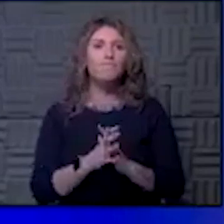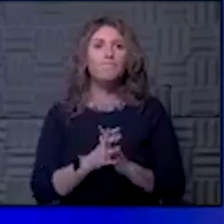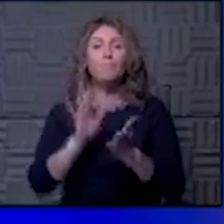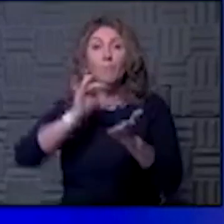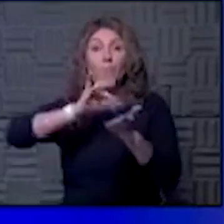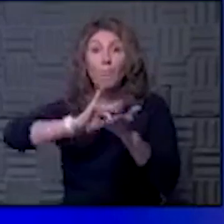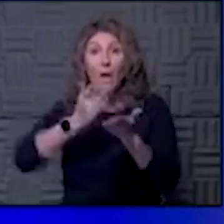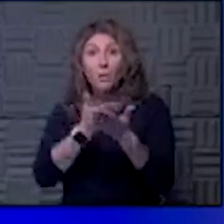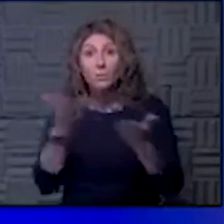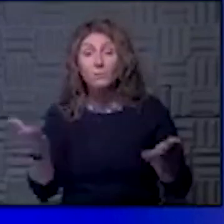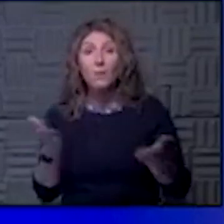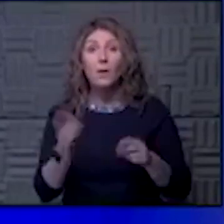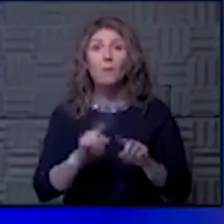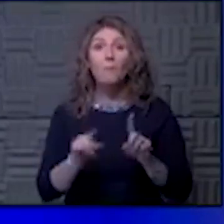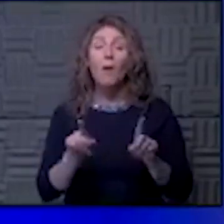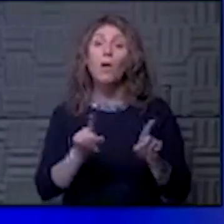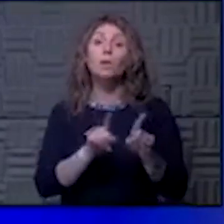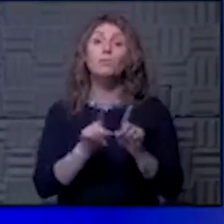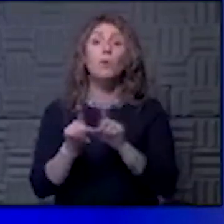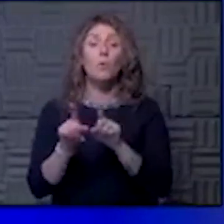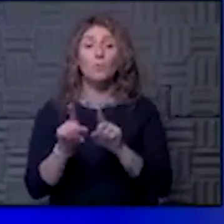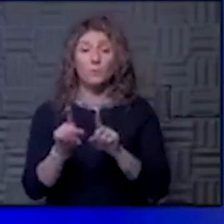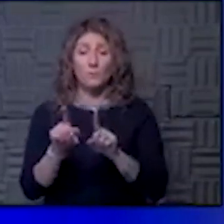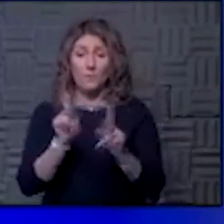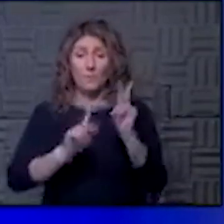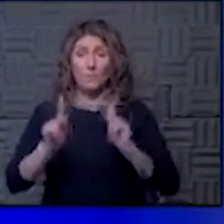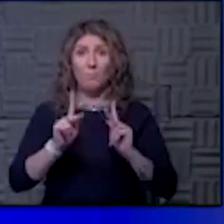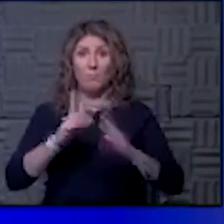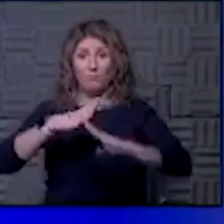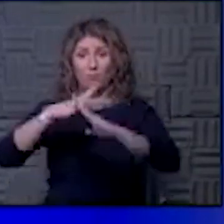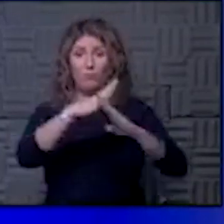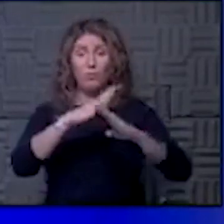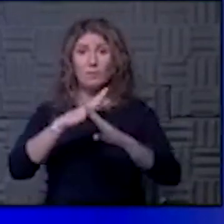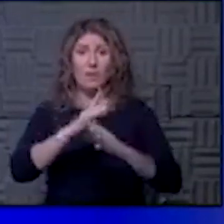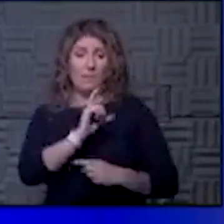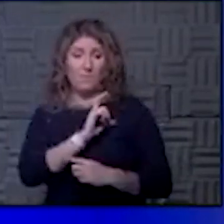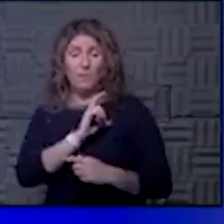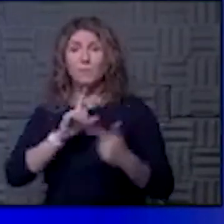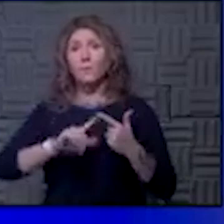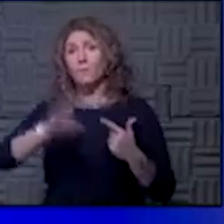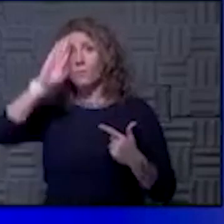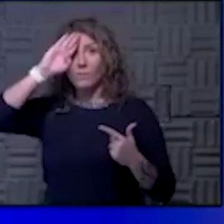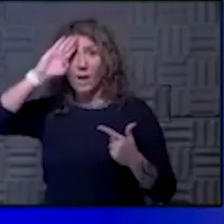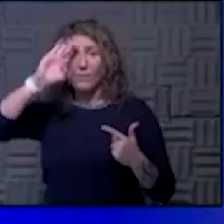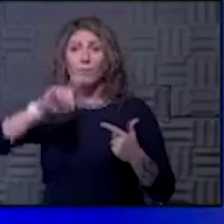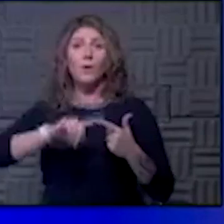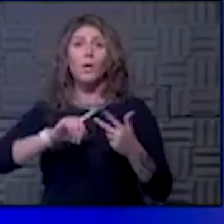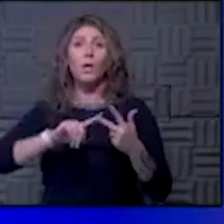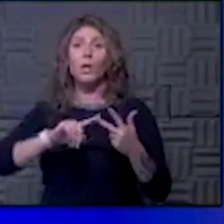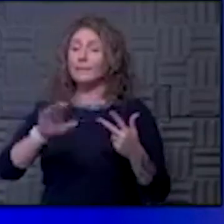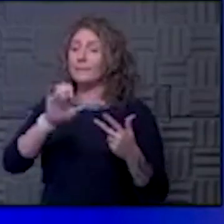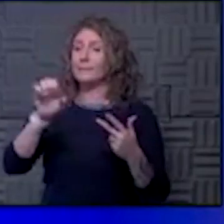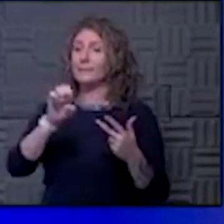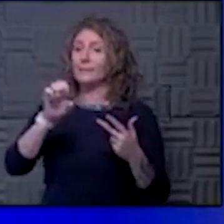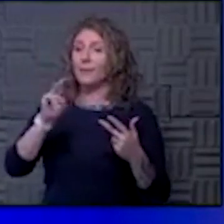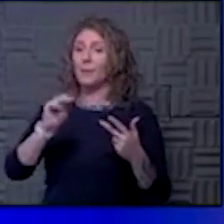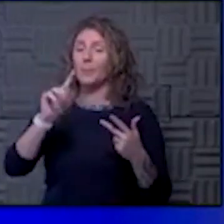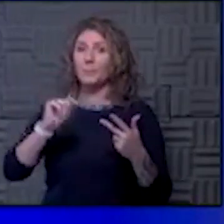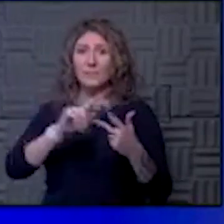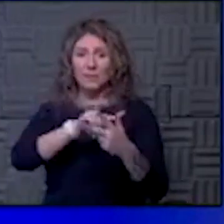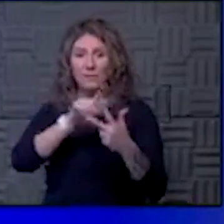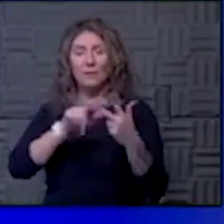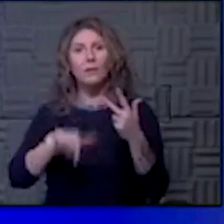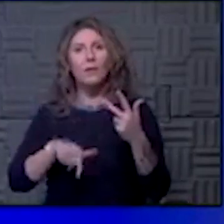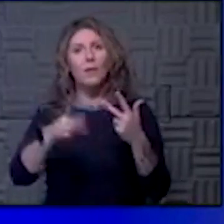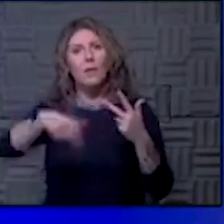medical supplies, but it's also in the people that protect us, the police officers, the firefighters, the EMTs, those